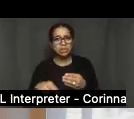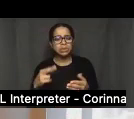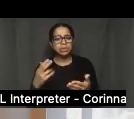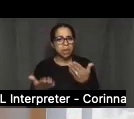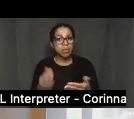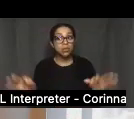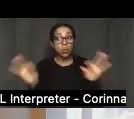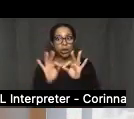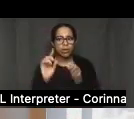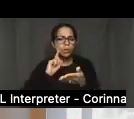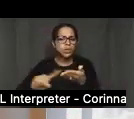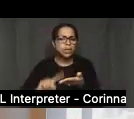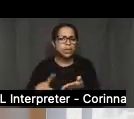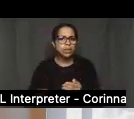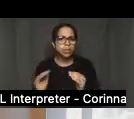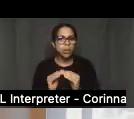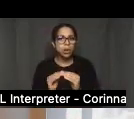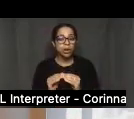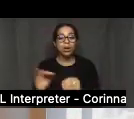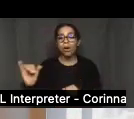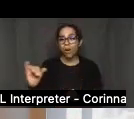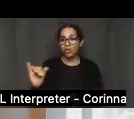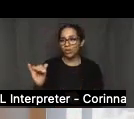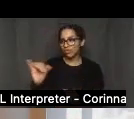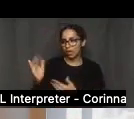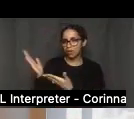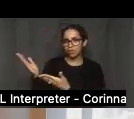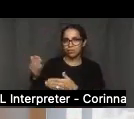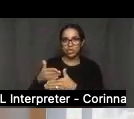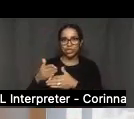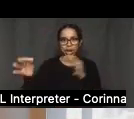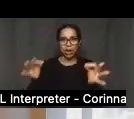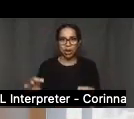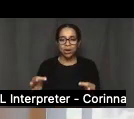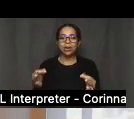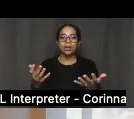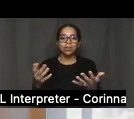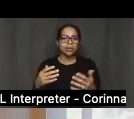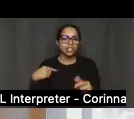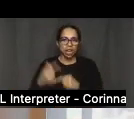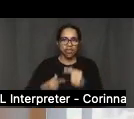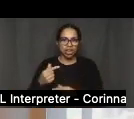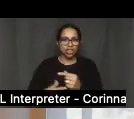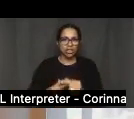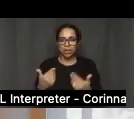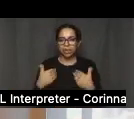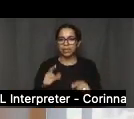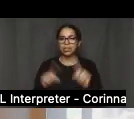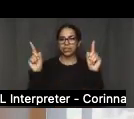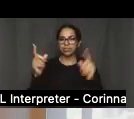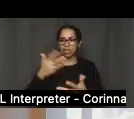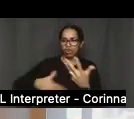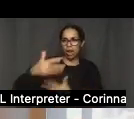more. Also, as Lindsay had shared earlier, there could just be different ways too that generations interact with healthcare and how they